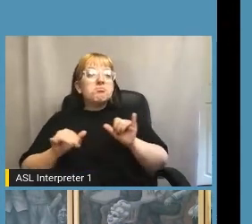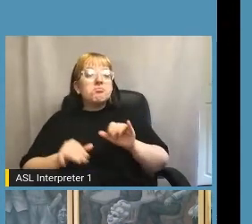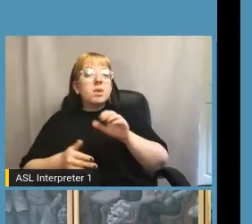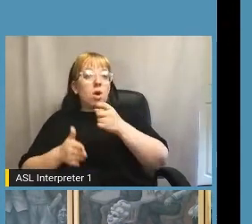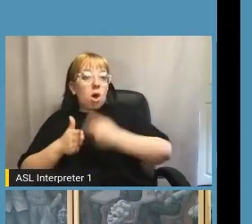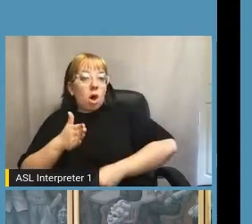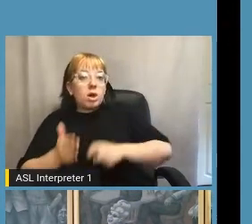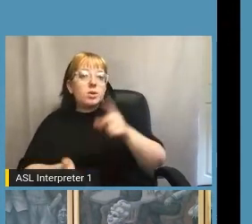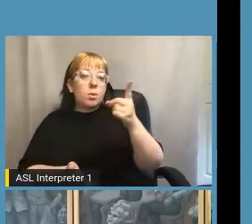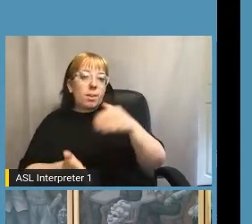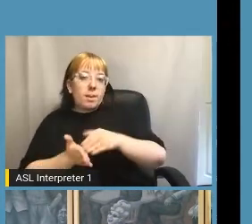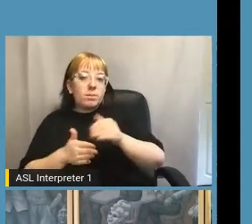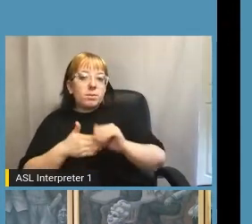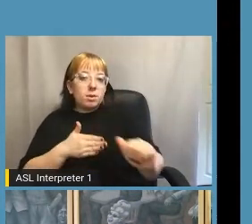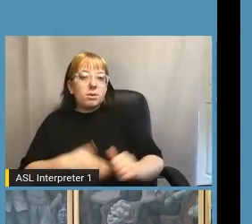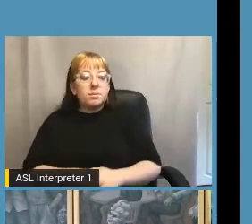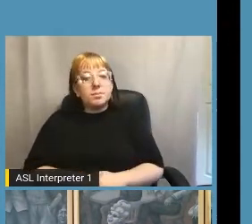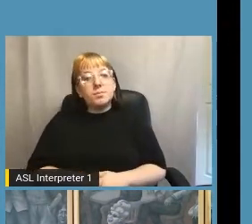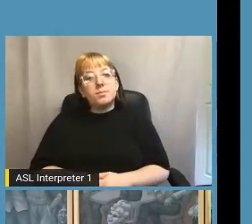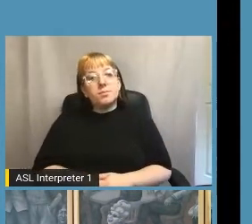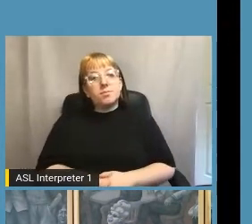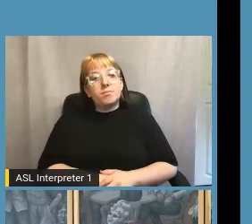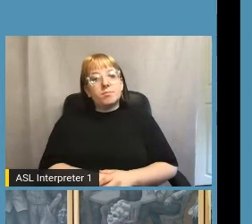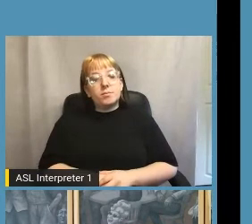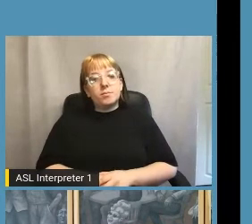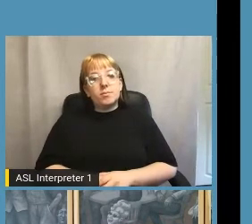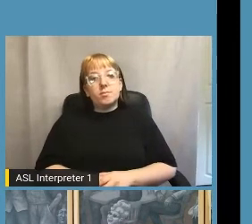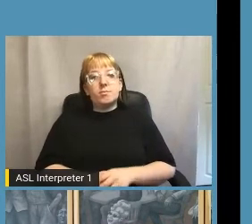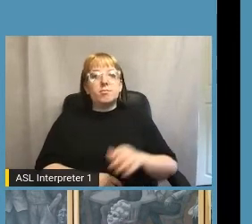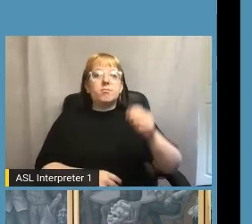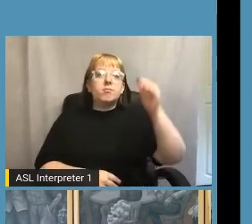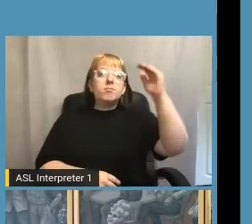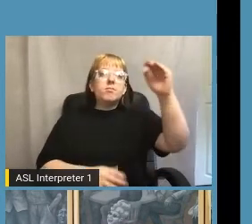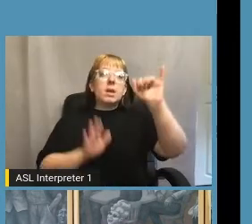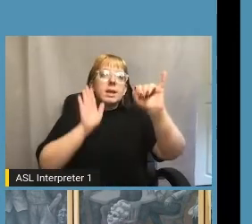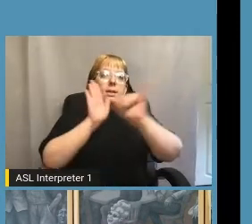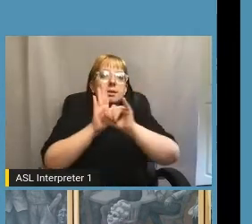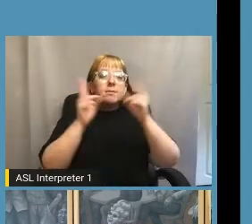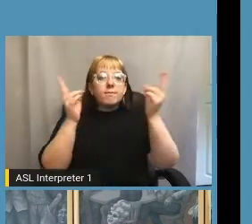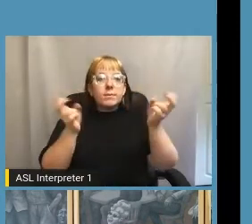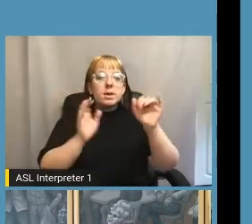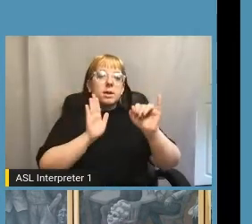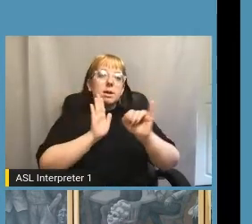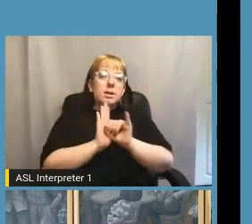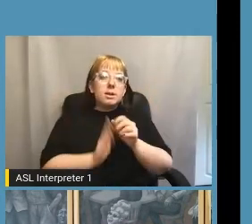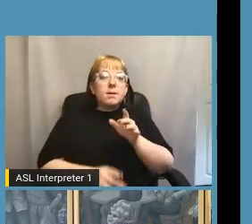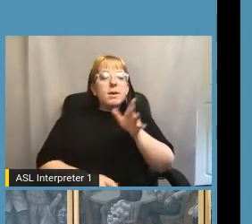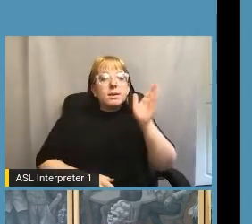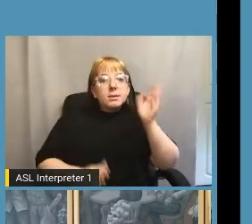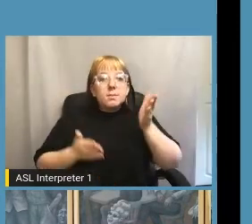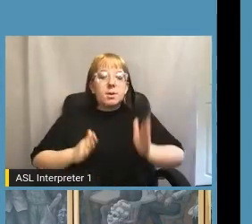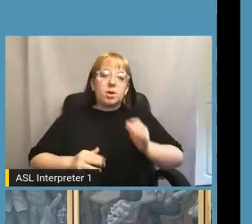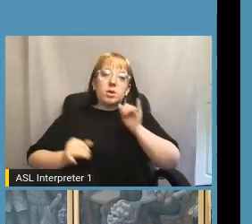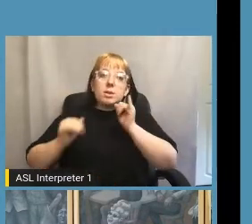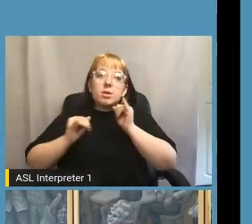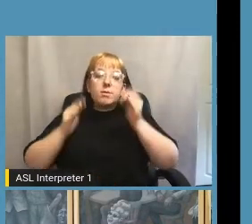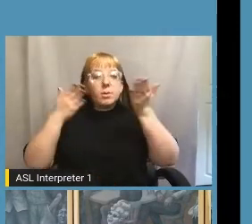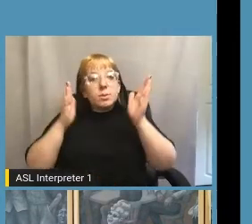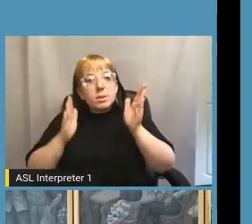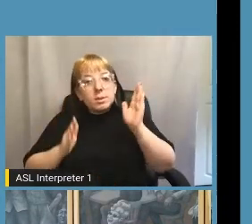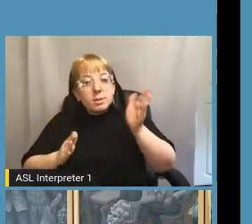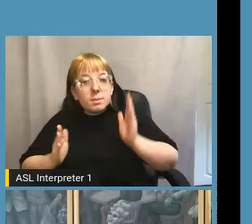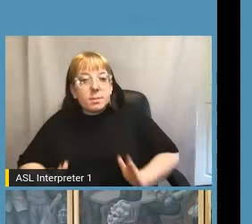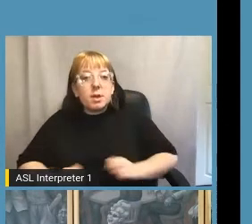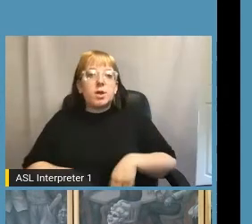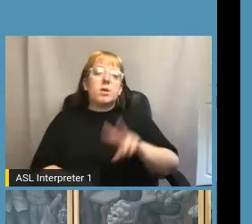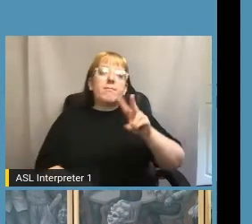So just briefly running down it, identify the topic, identify the speakers, interview the speakers, interview VHS staff for